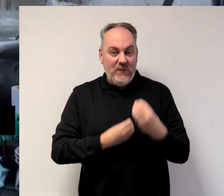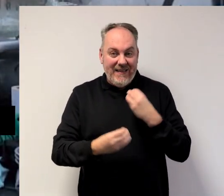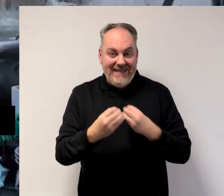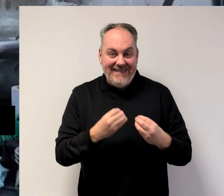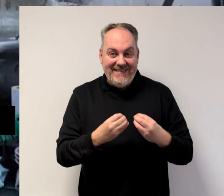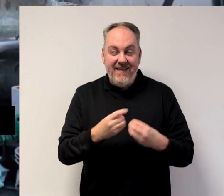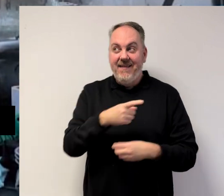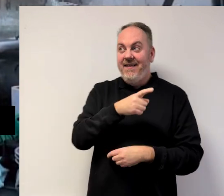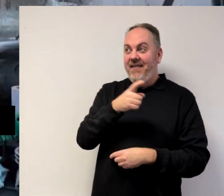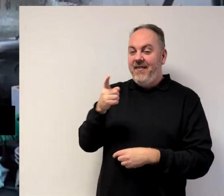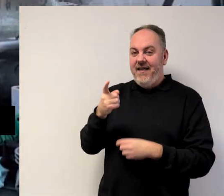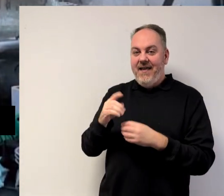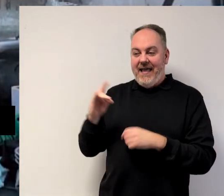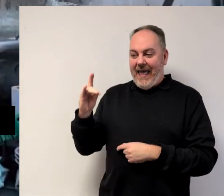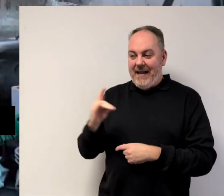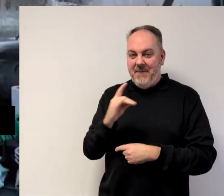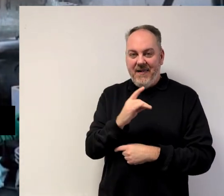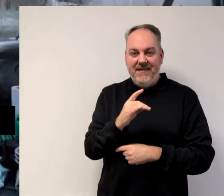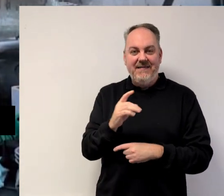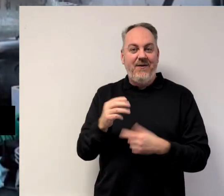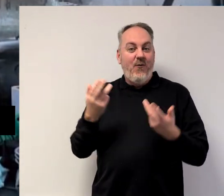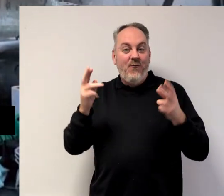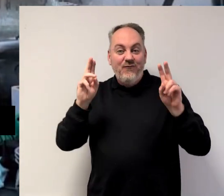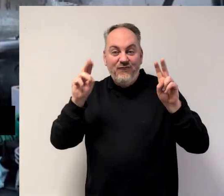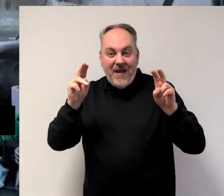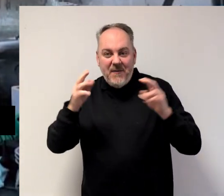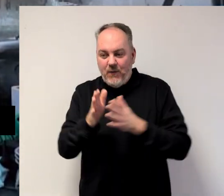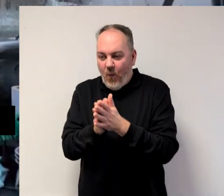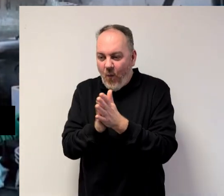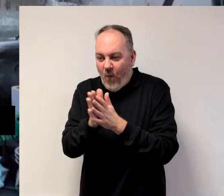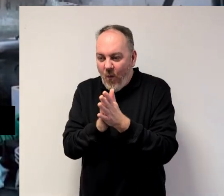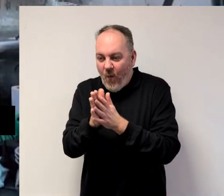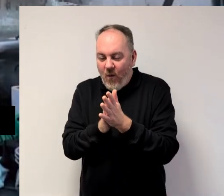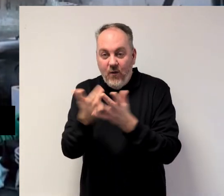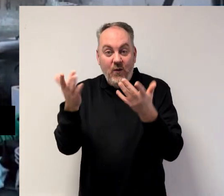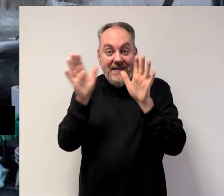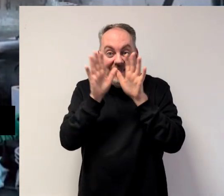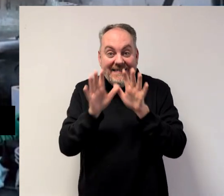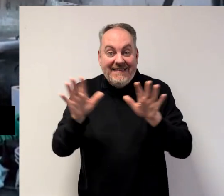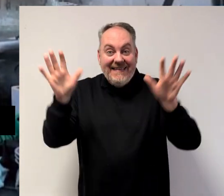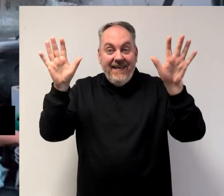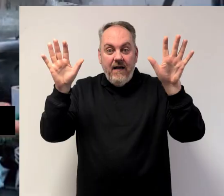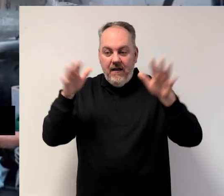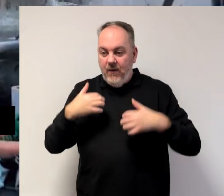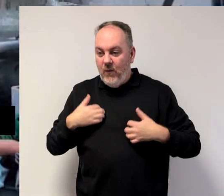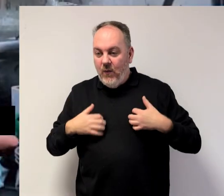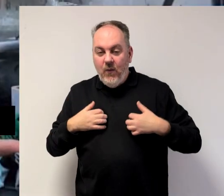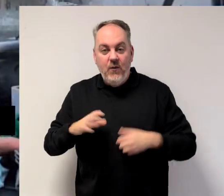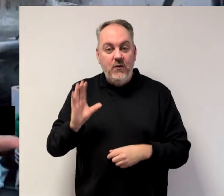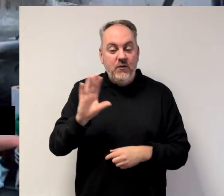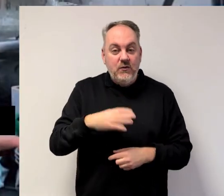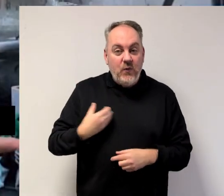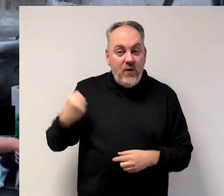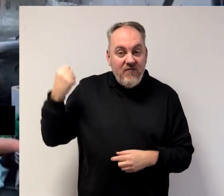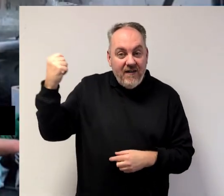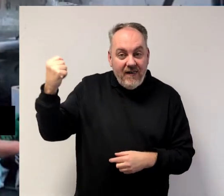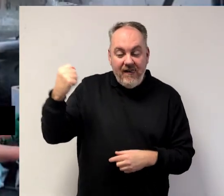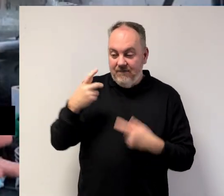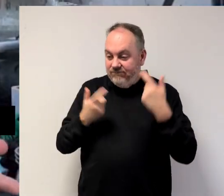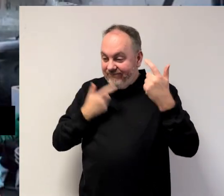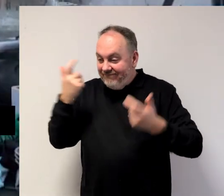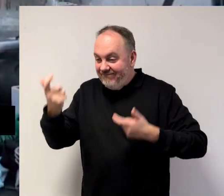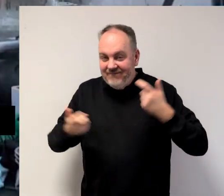got rabbits, if you've got deer around, if you've got squirrels, because you're encouraging